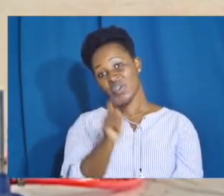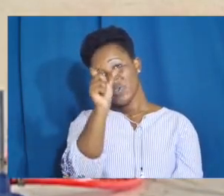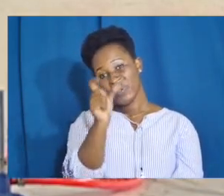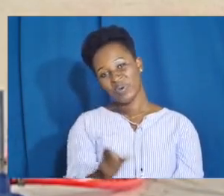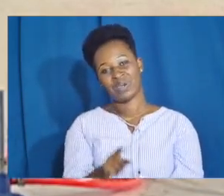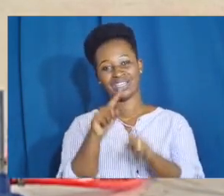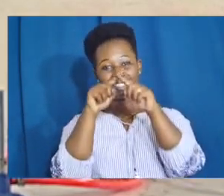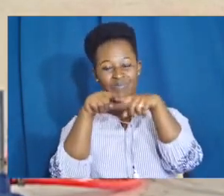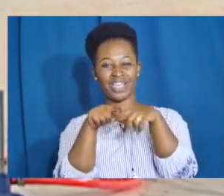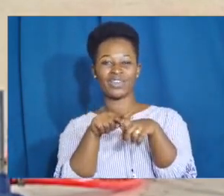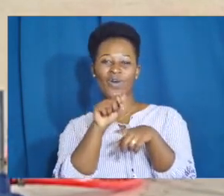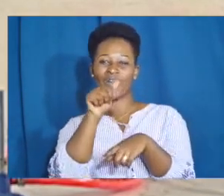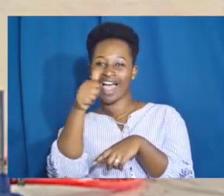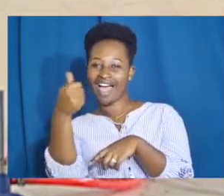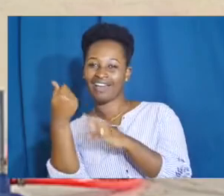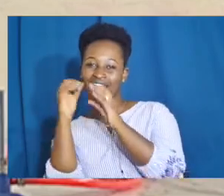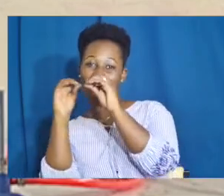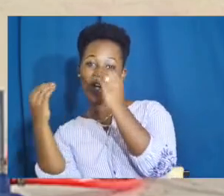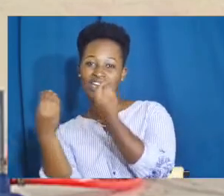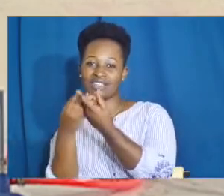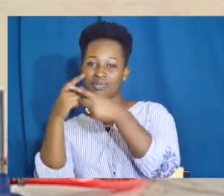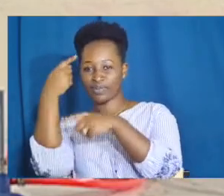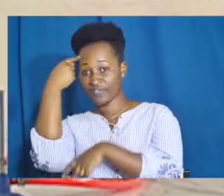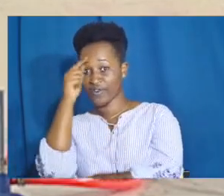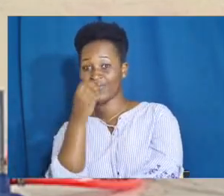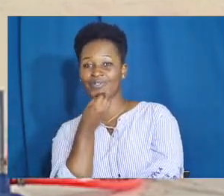depend on other organisms for food.